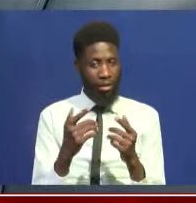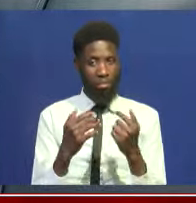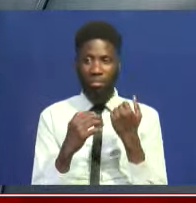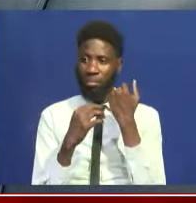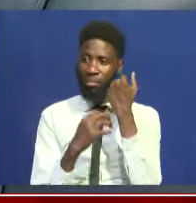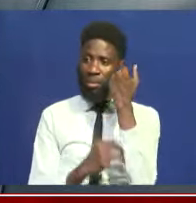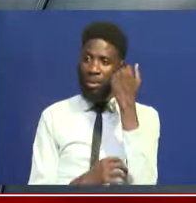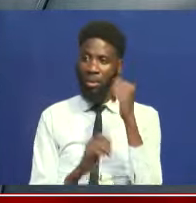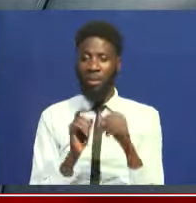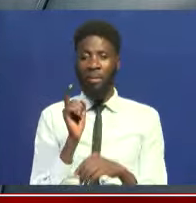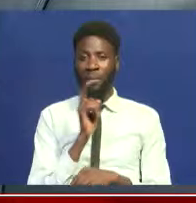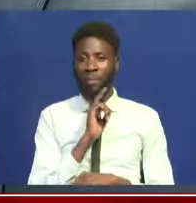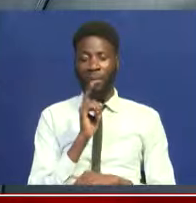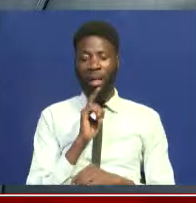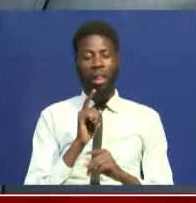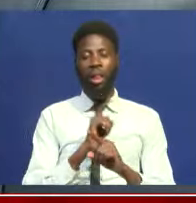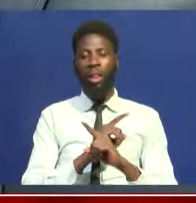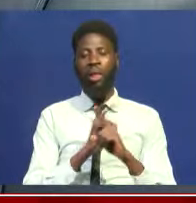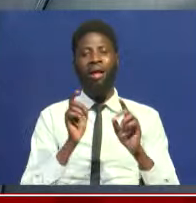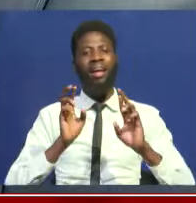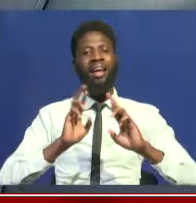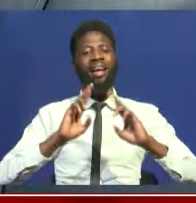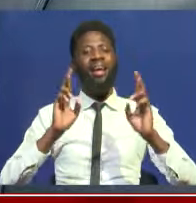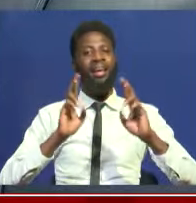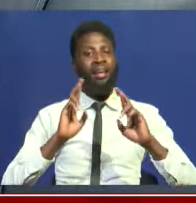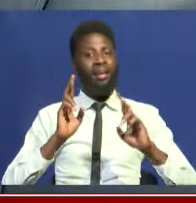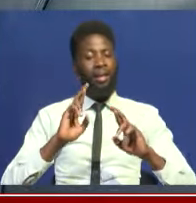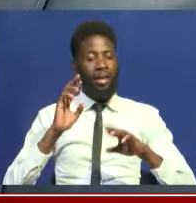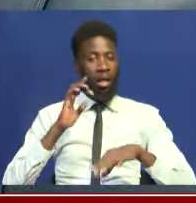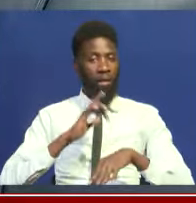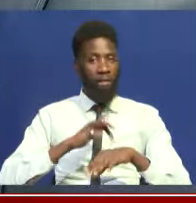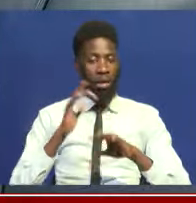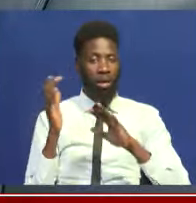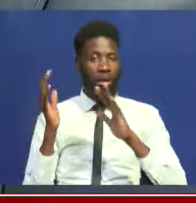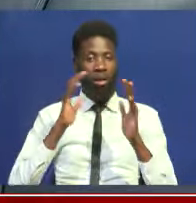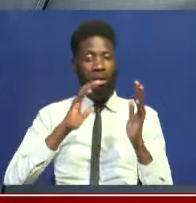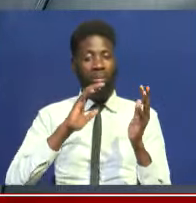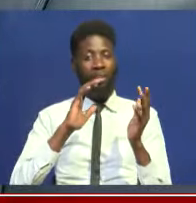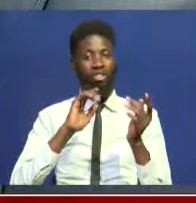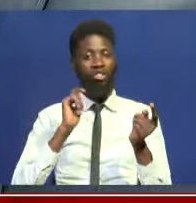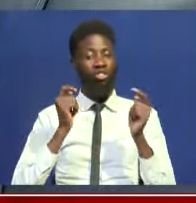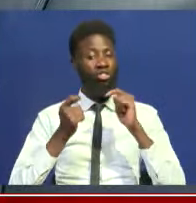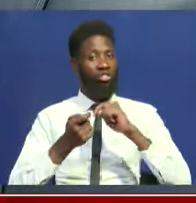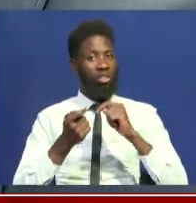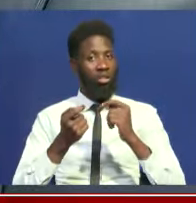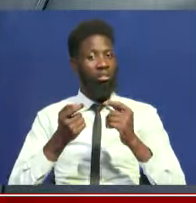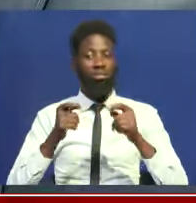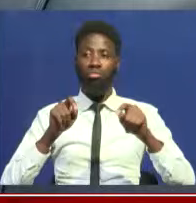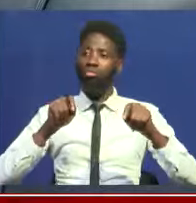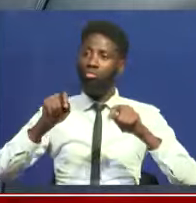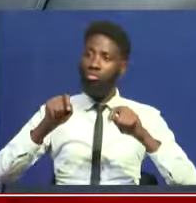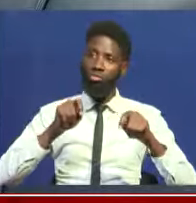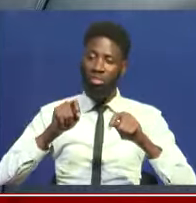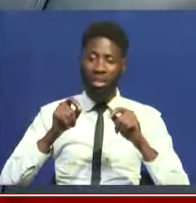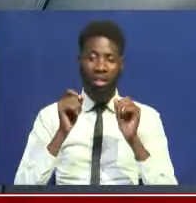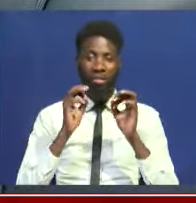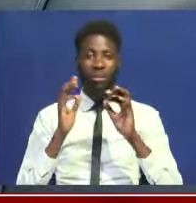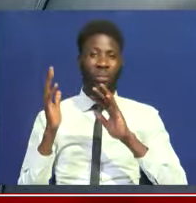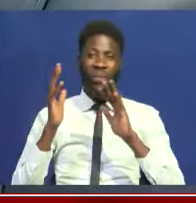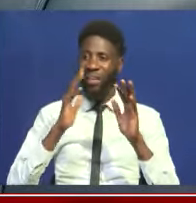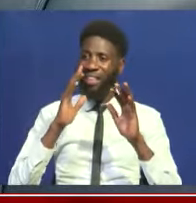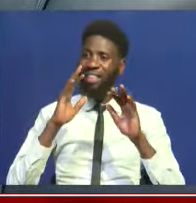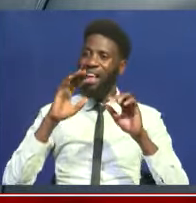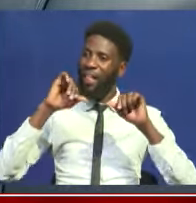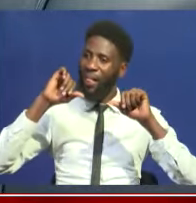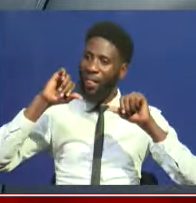poor. They aren't equipped to deal with the effects of climate change, with adverse weather conditions, with these